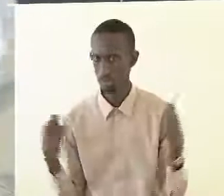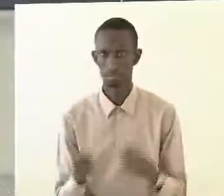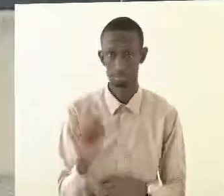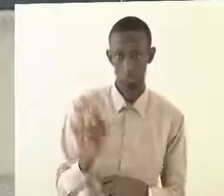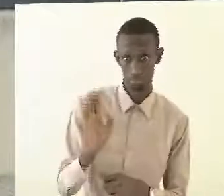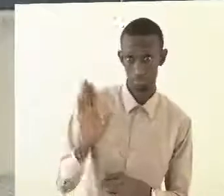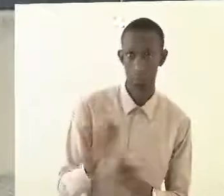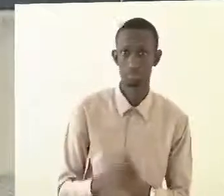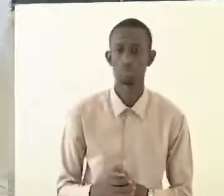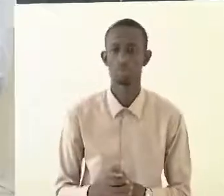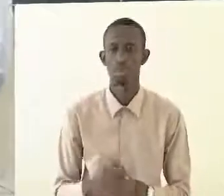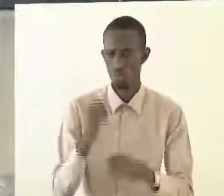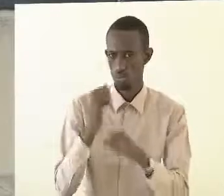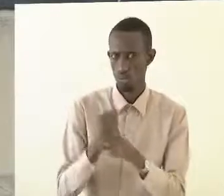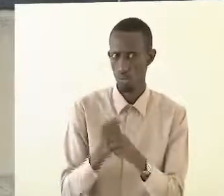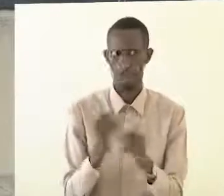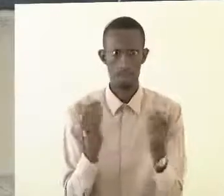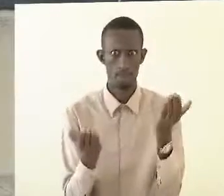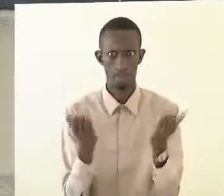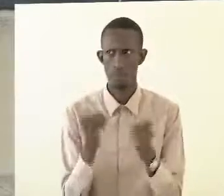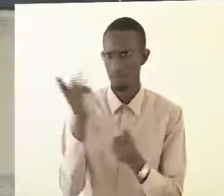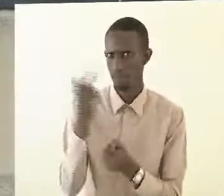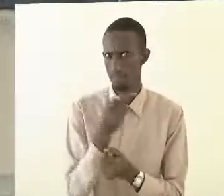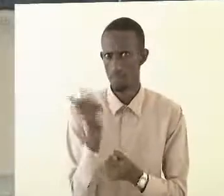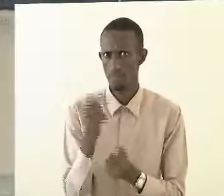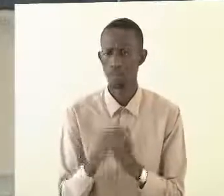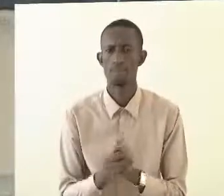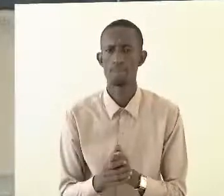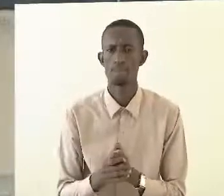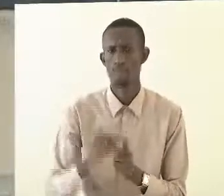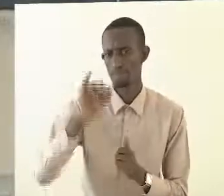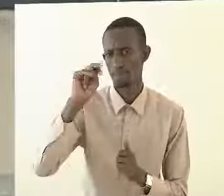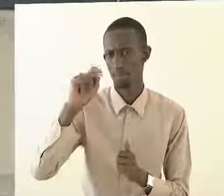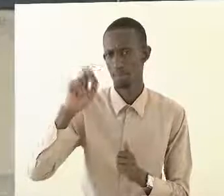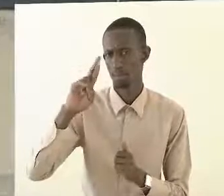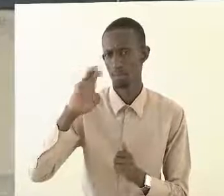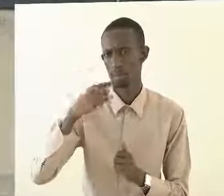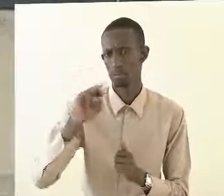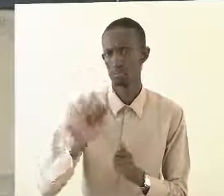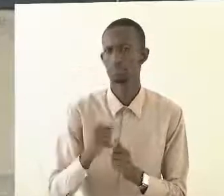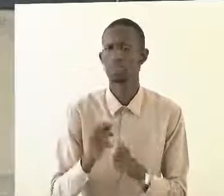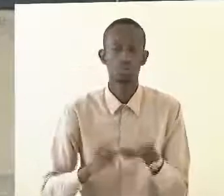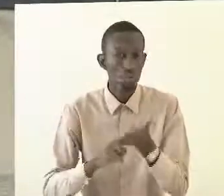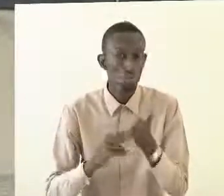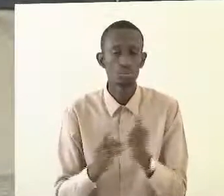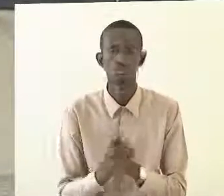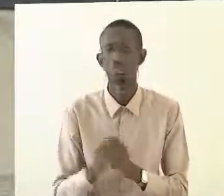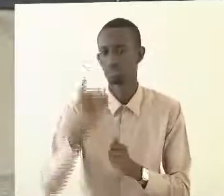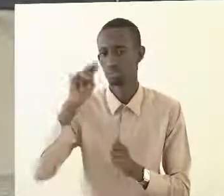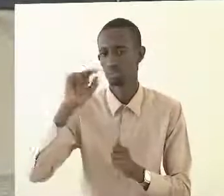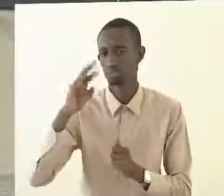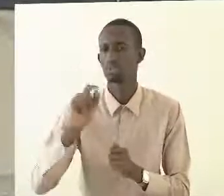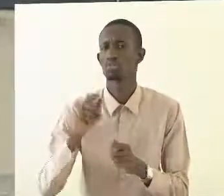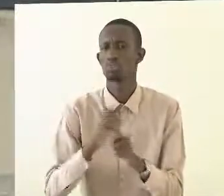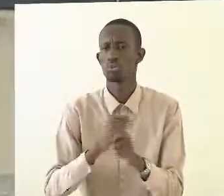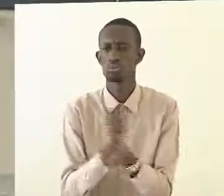and evaluate these integrals. Of course, you use integration by change of the